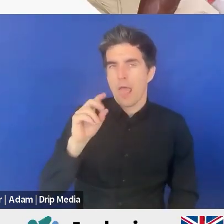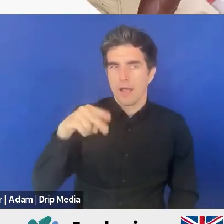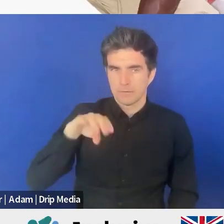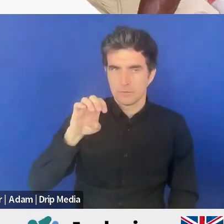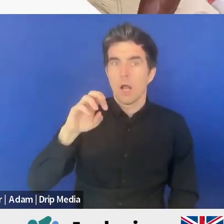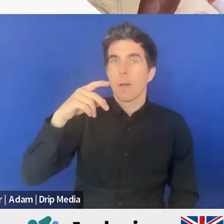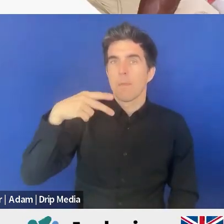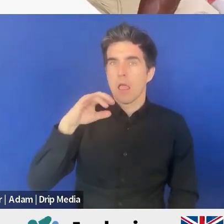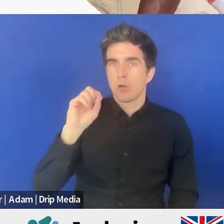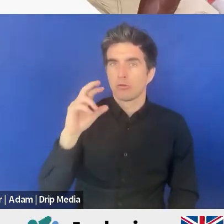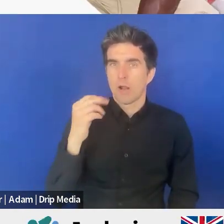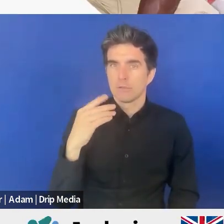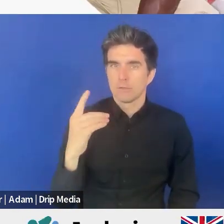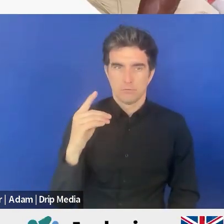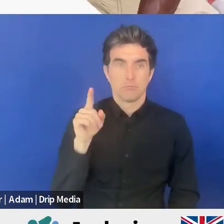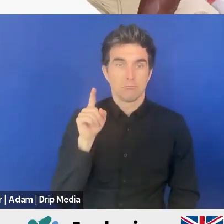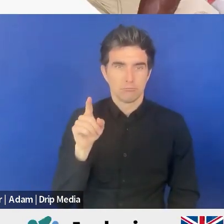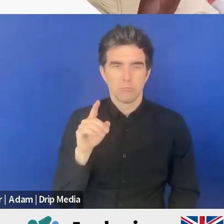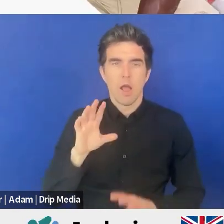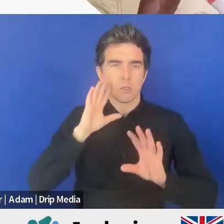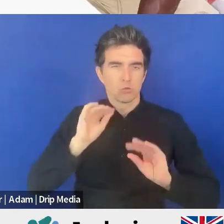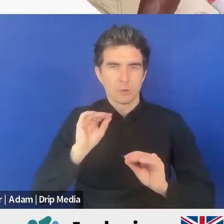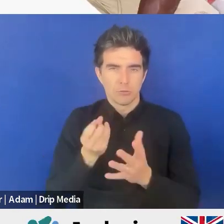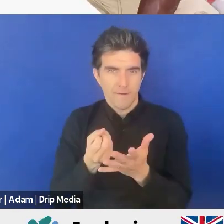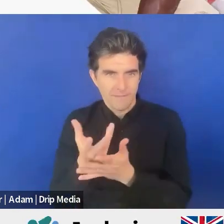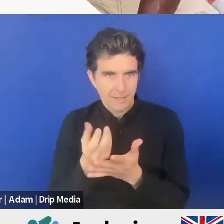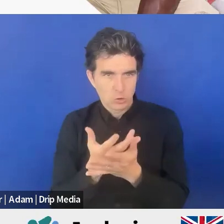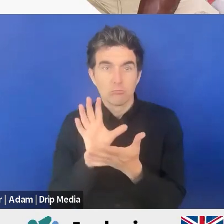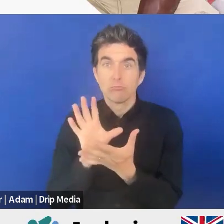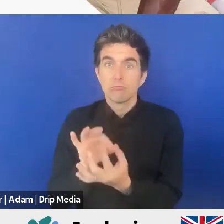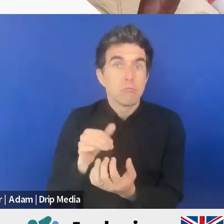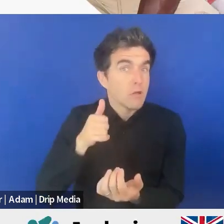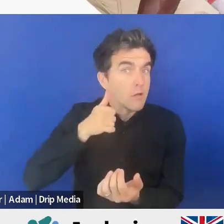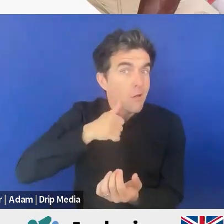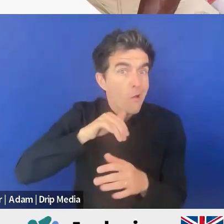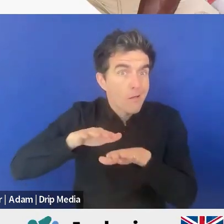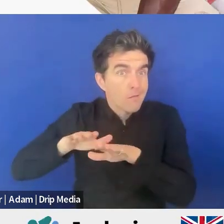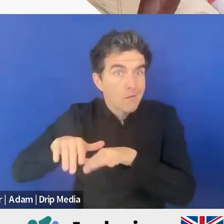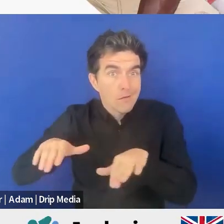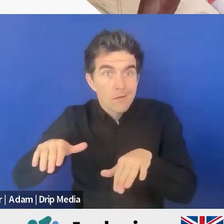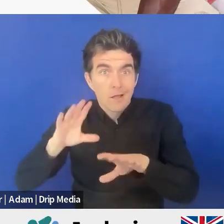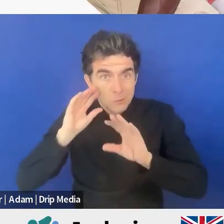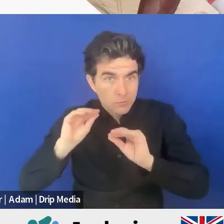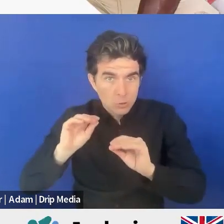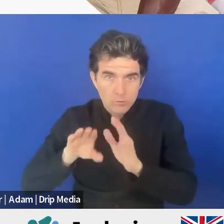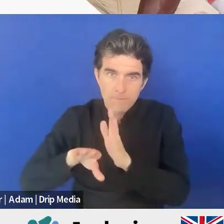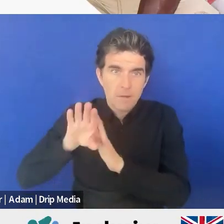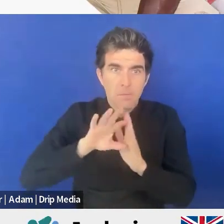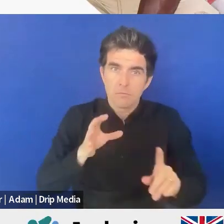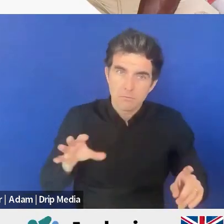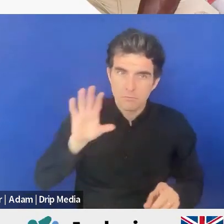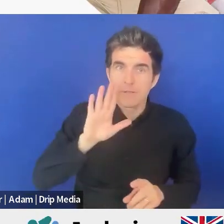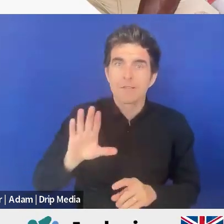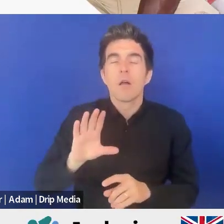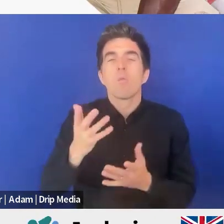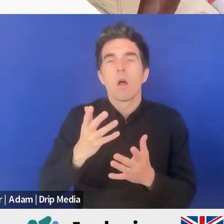So today's webinar aims to draw attention to the 240 million children with disabilities, many